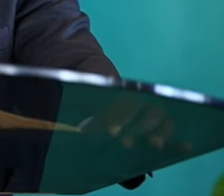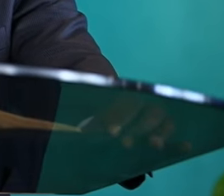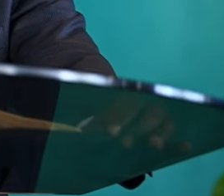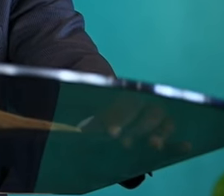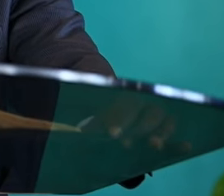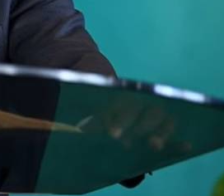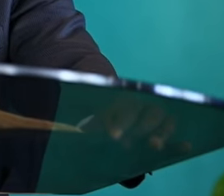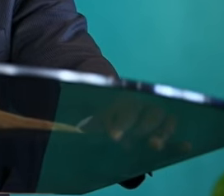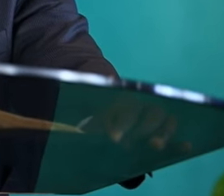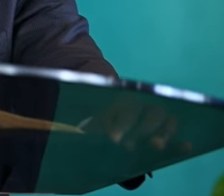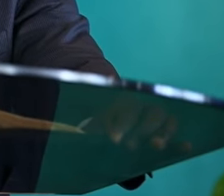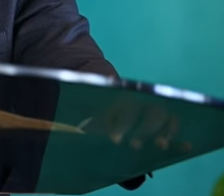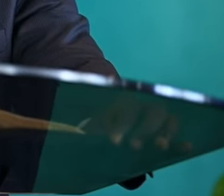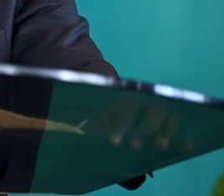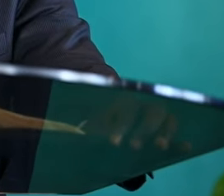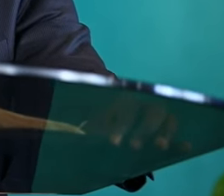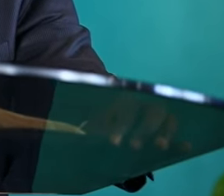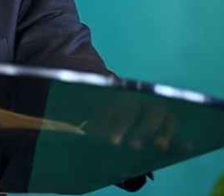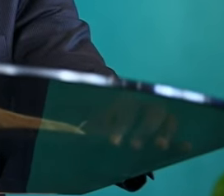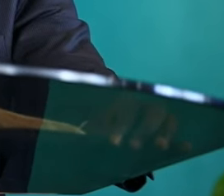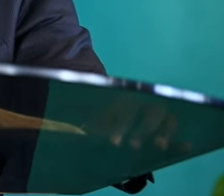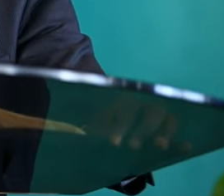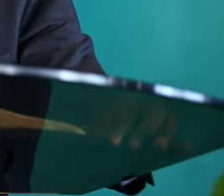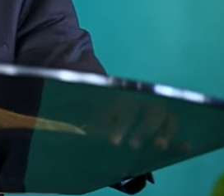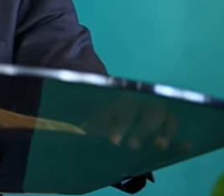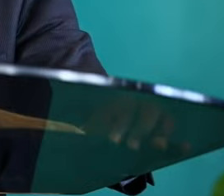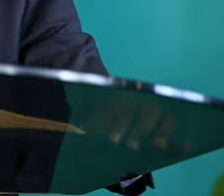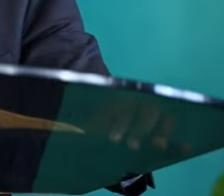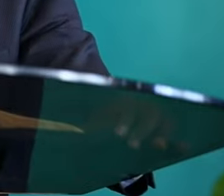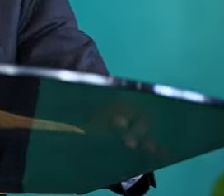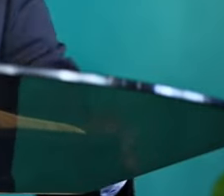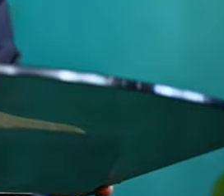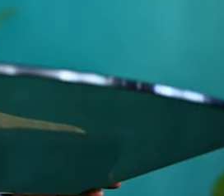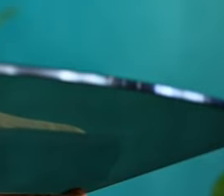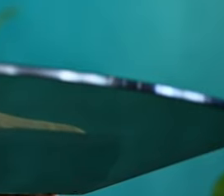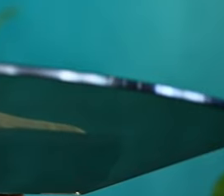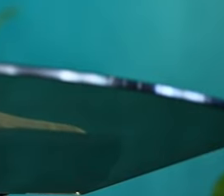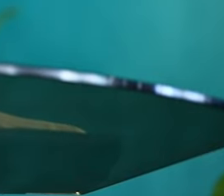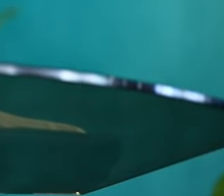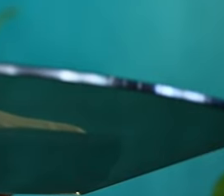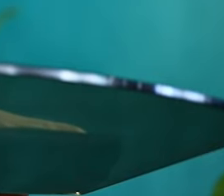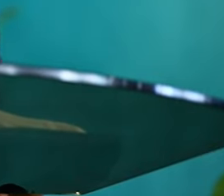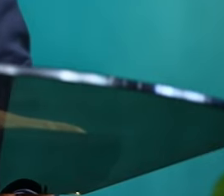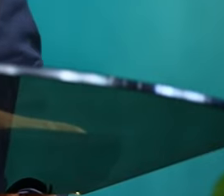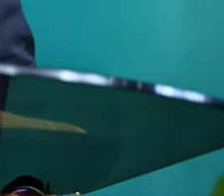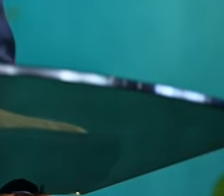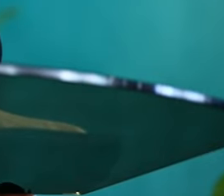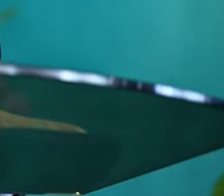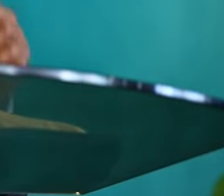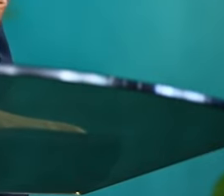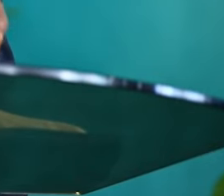you have in mind. Go ahead. I am with you, heart and soul. In other words, the armor bearer says